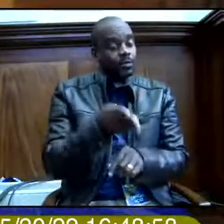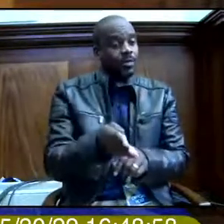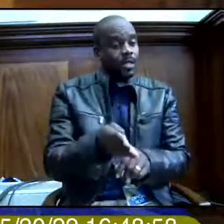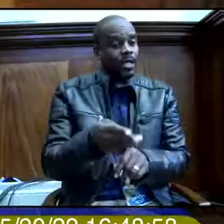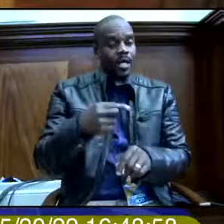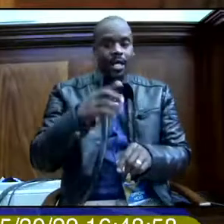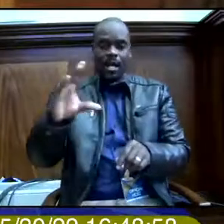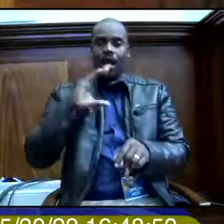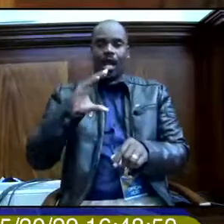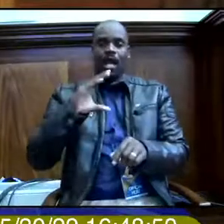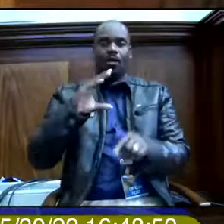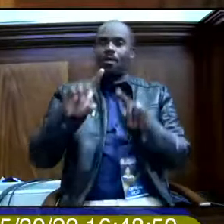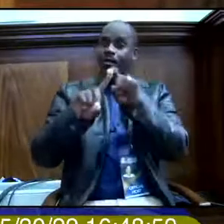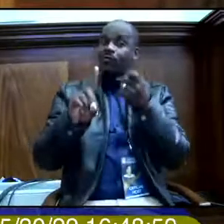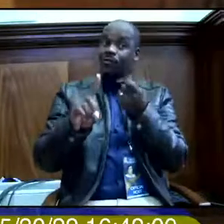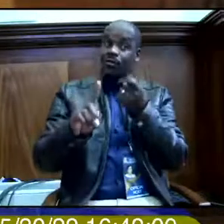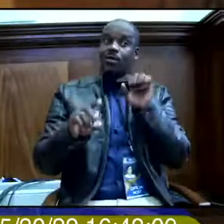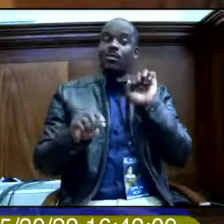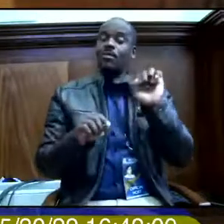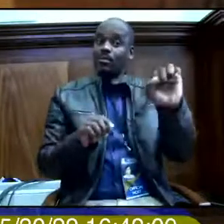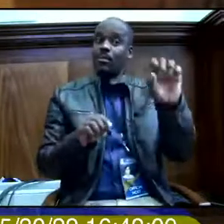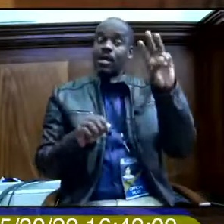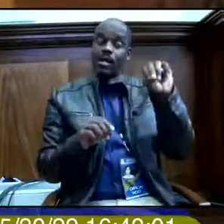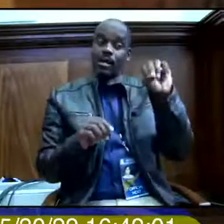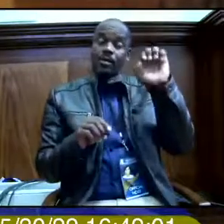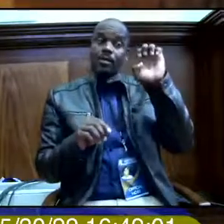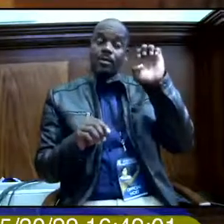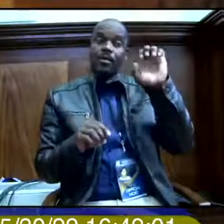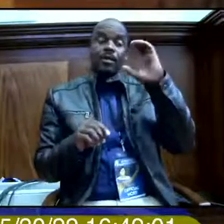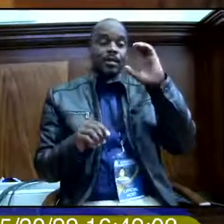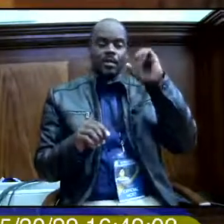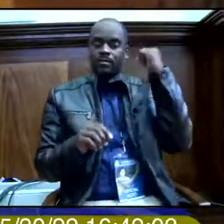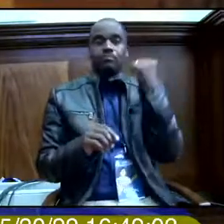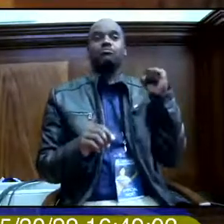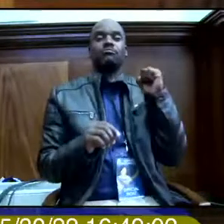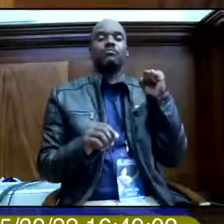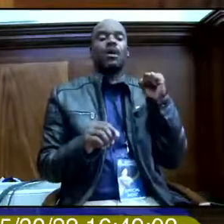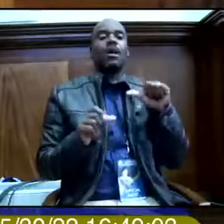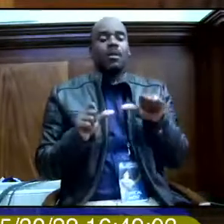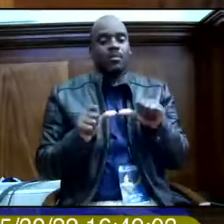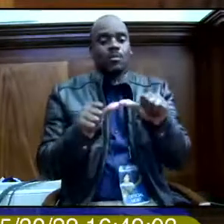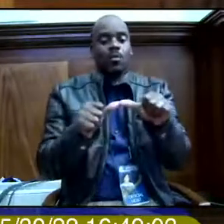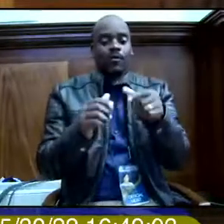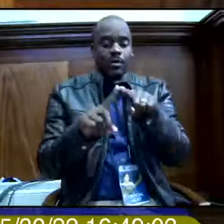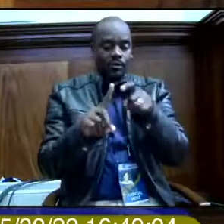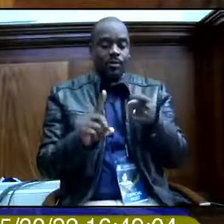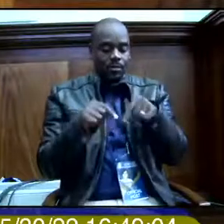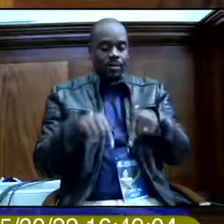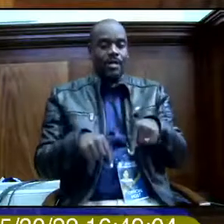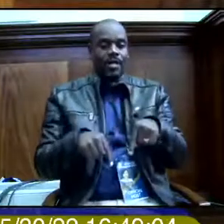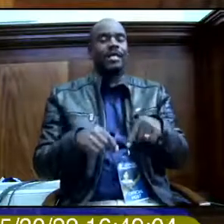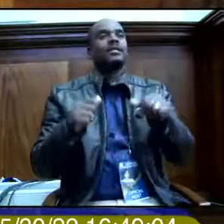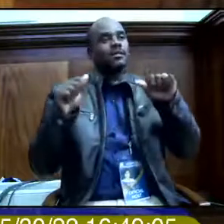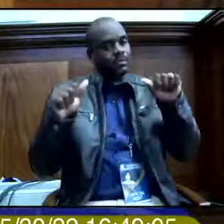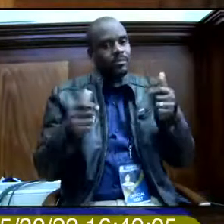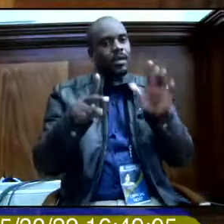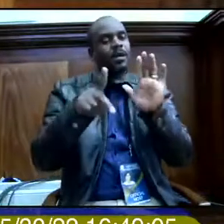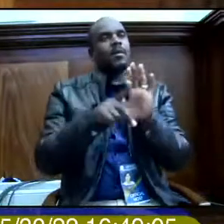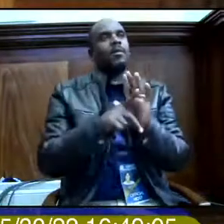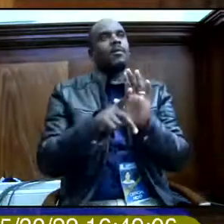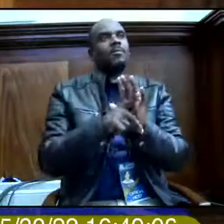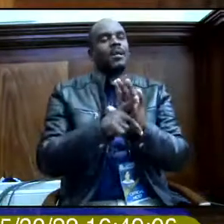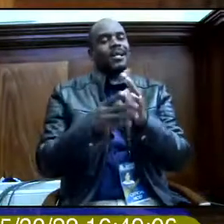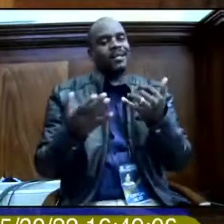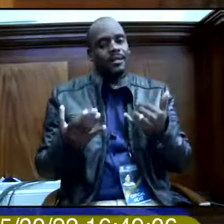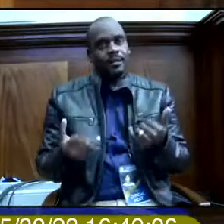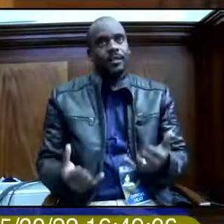want because moving from here what we want is an action plan that that we